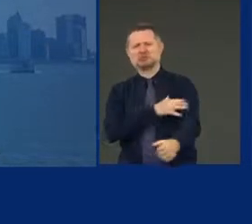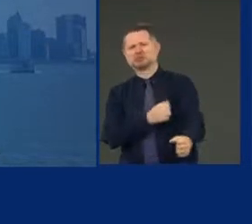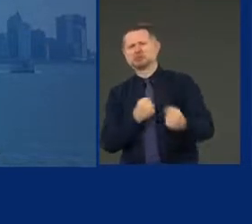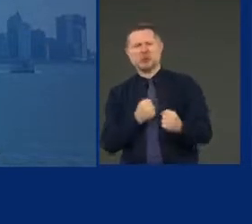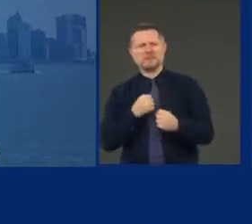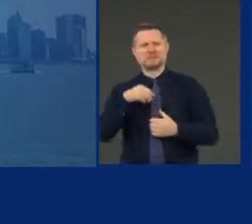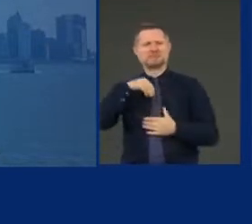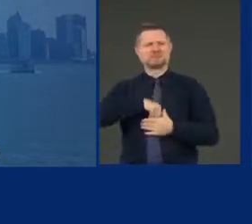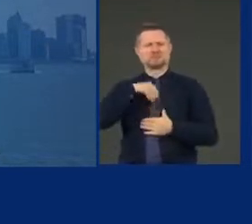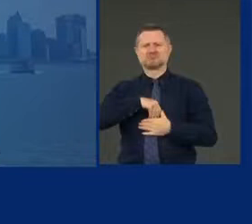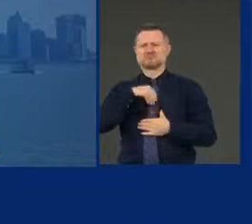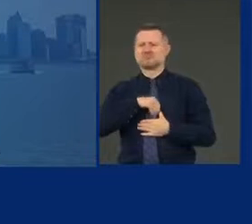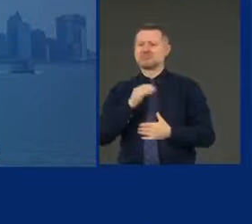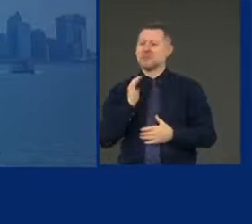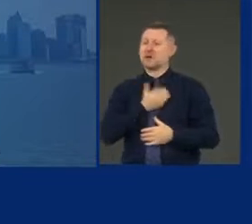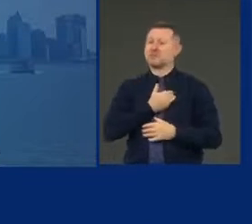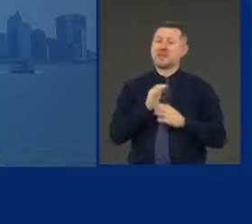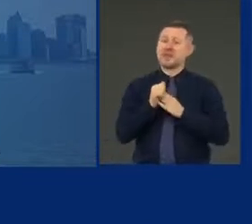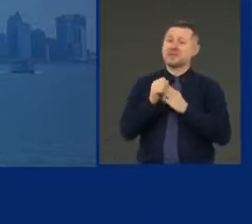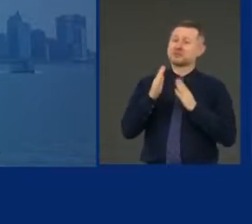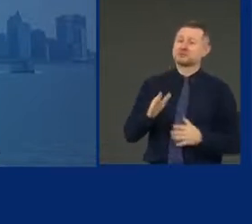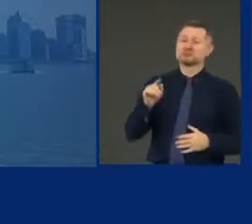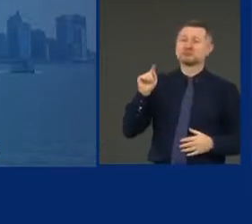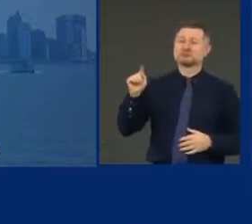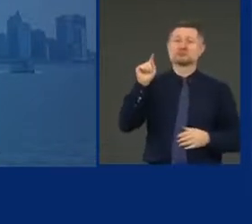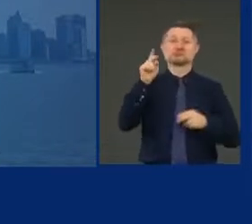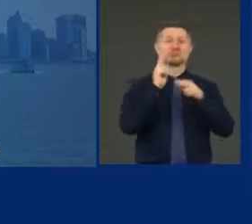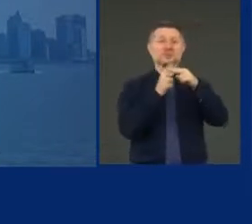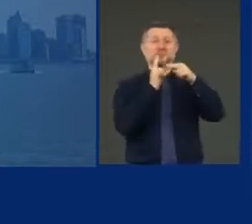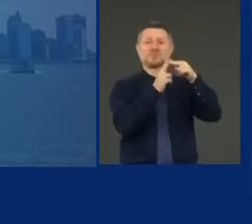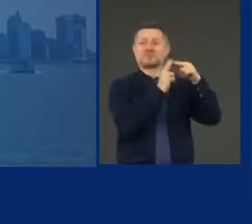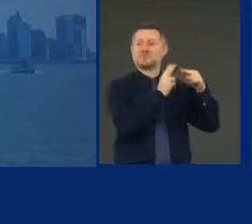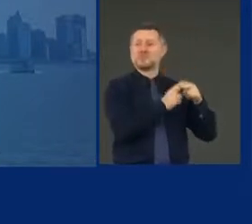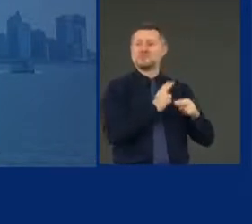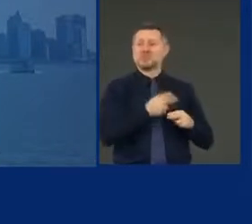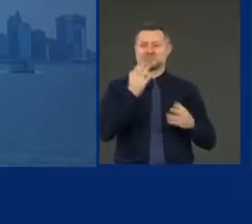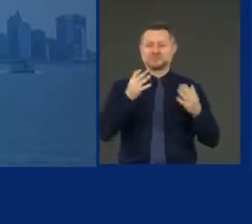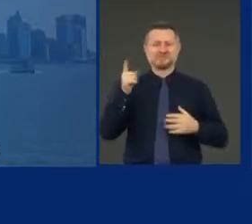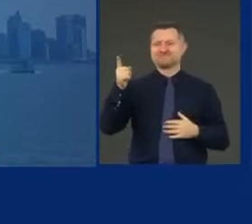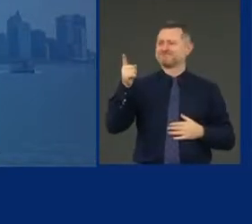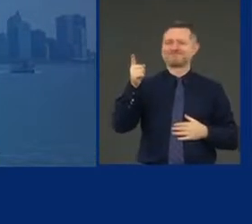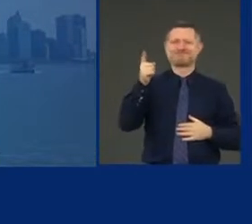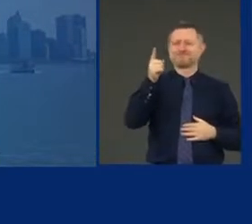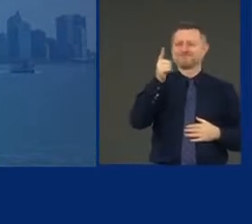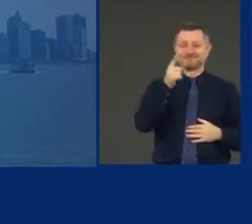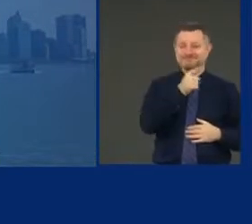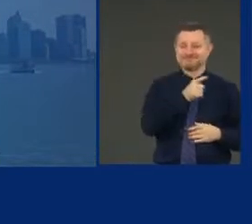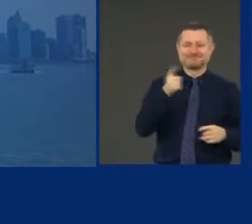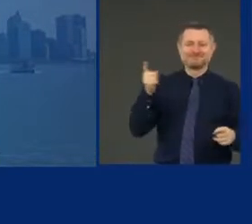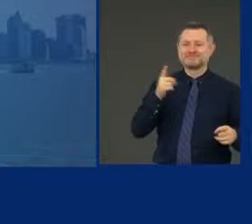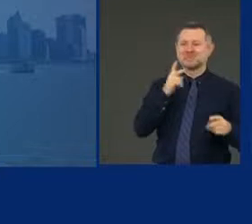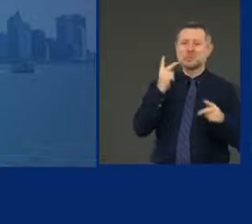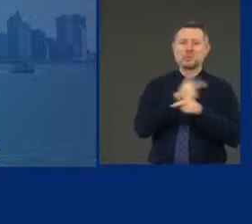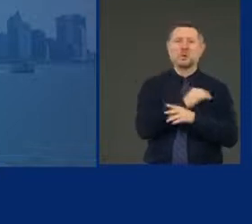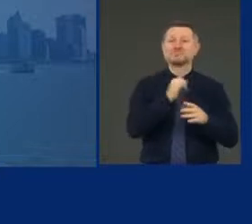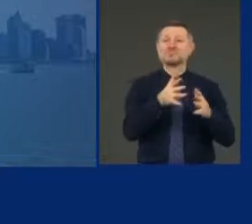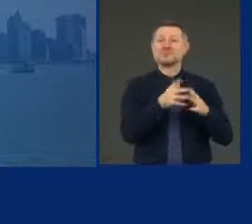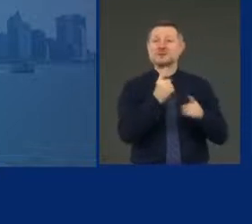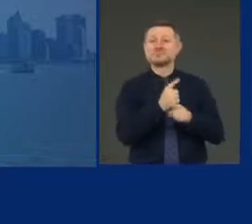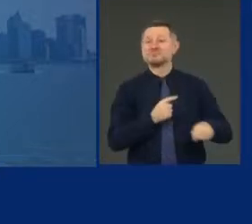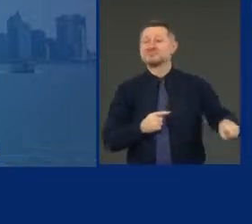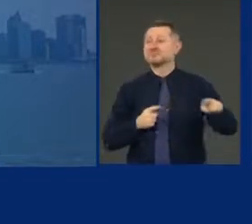Our leaders may not be as good as the American people, and as strong as the American